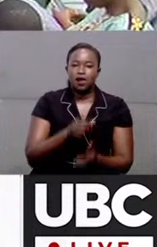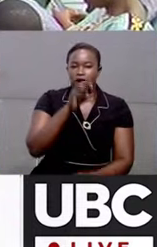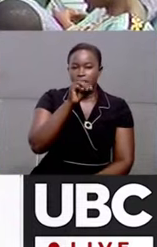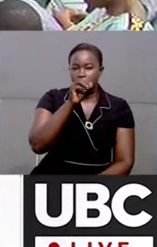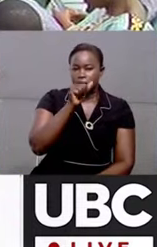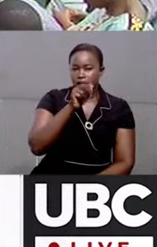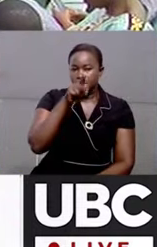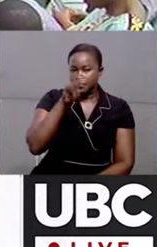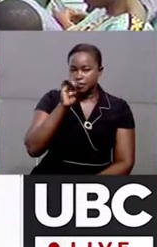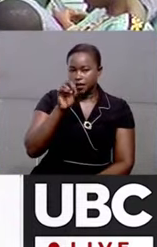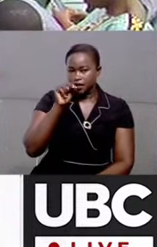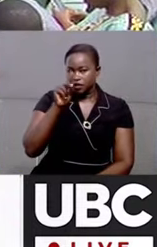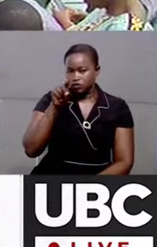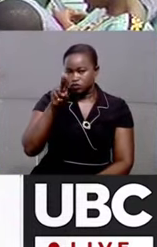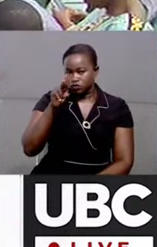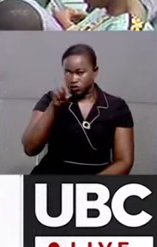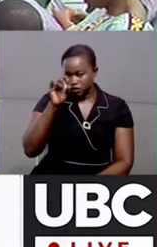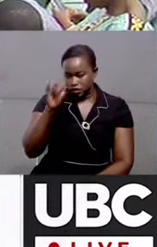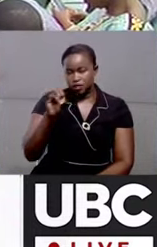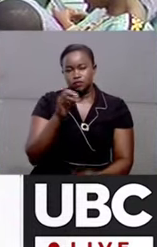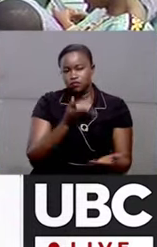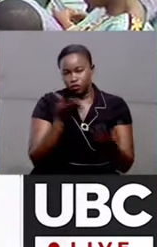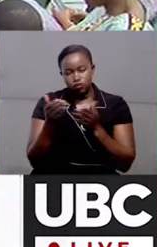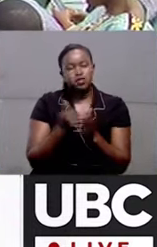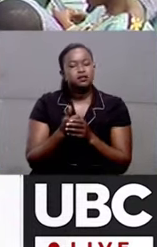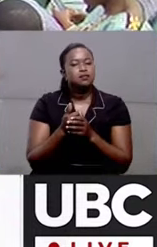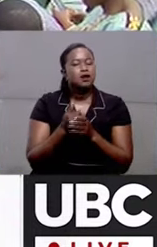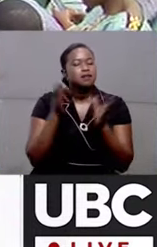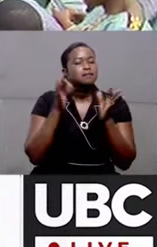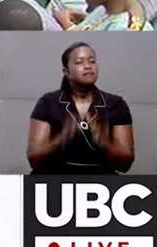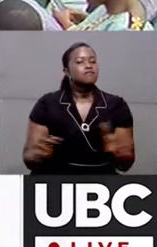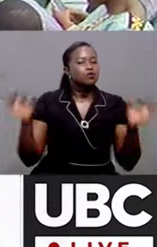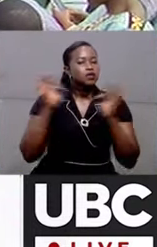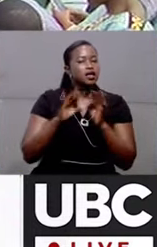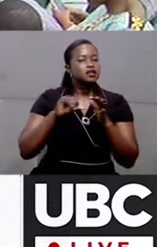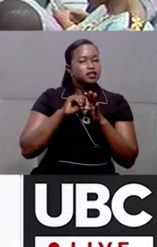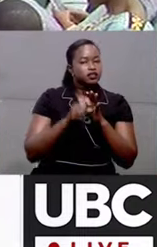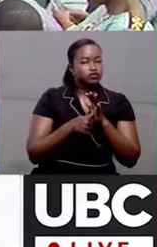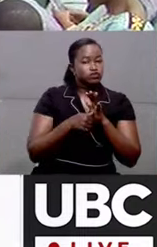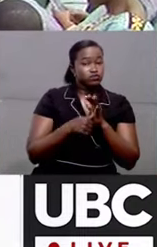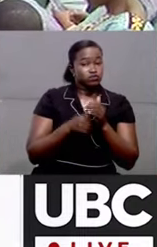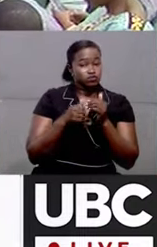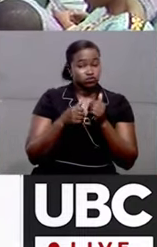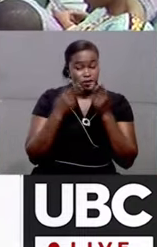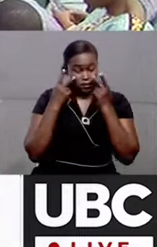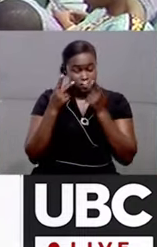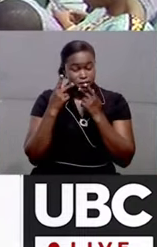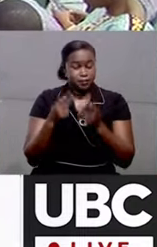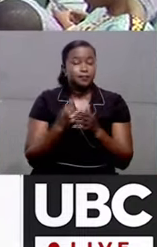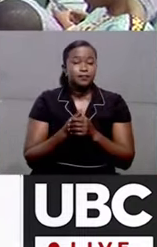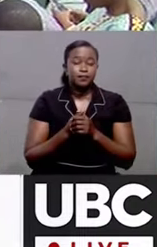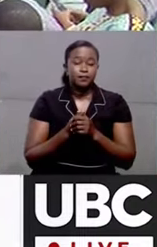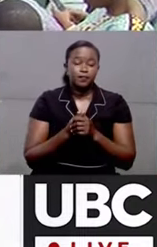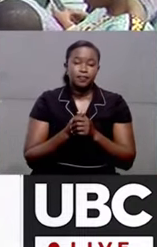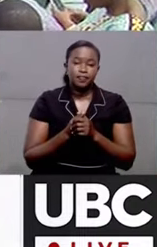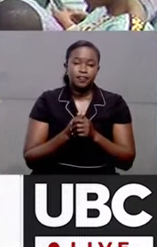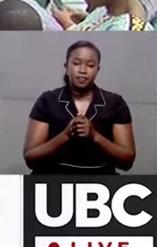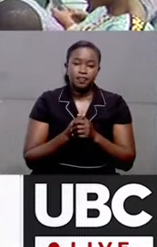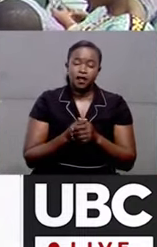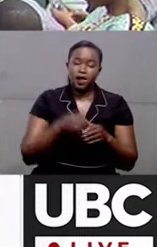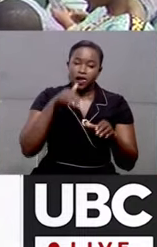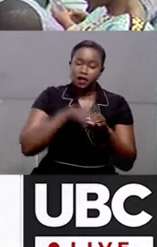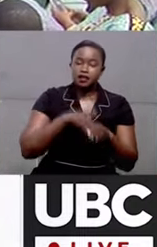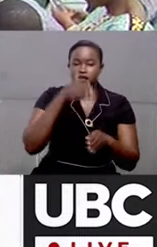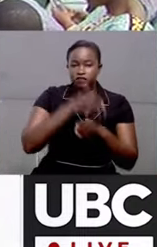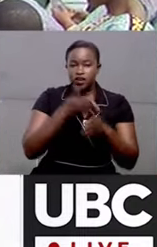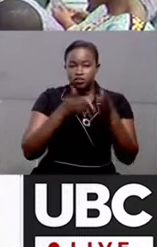Mapenduzi raises is a great matter for us to take notice of. Rather than the infrastructure